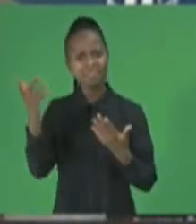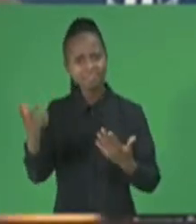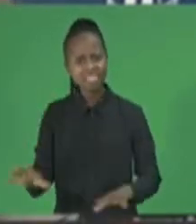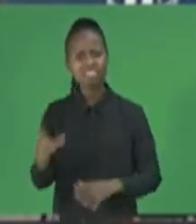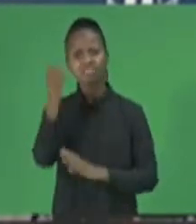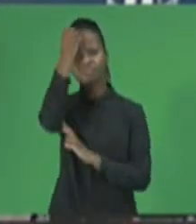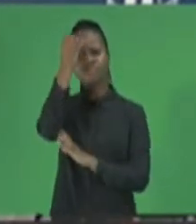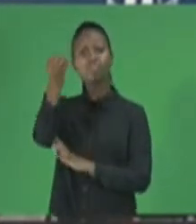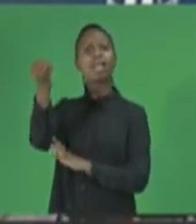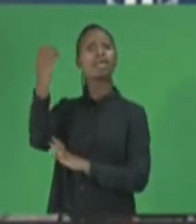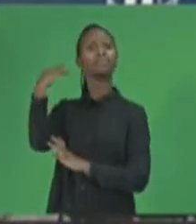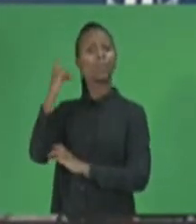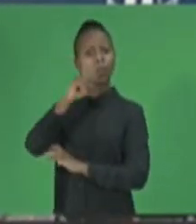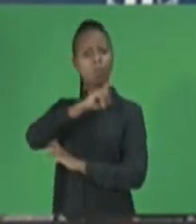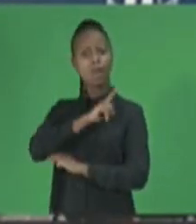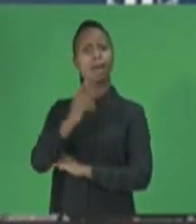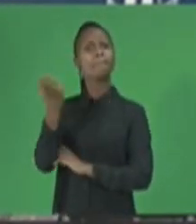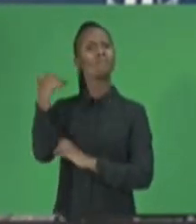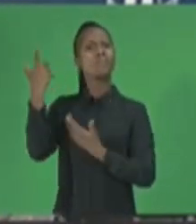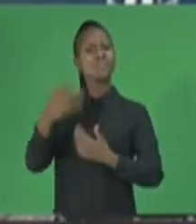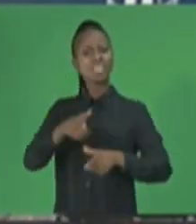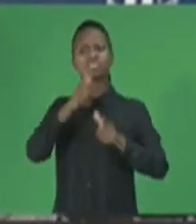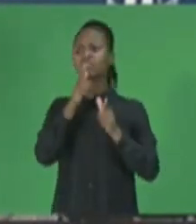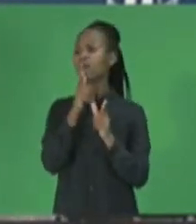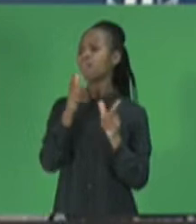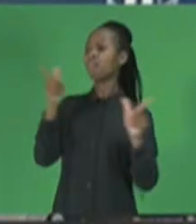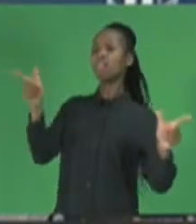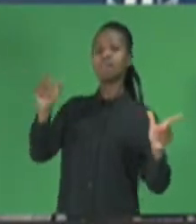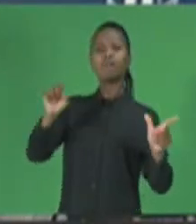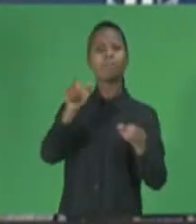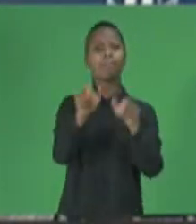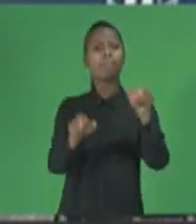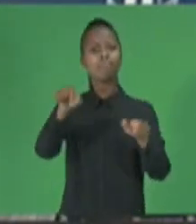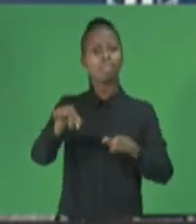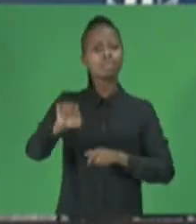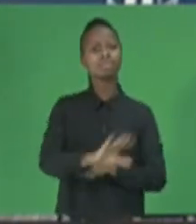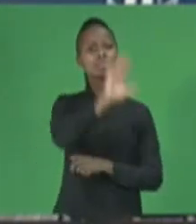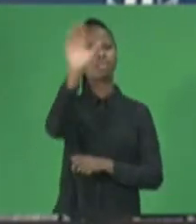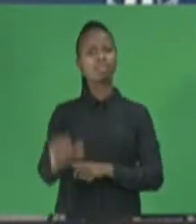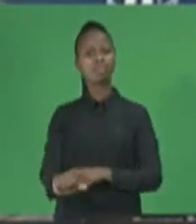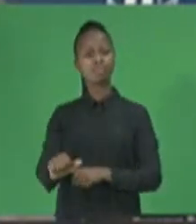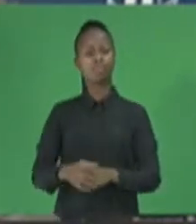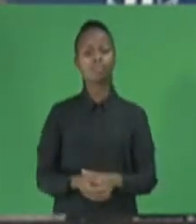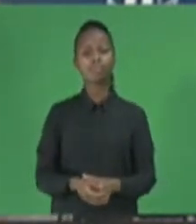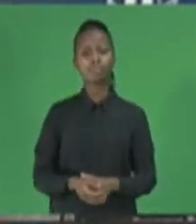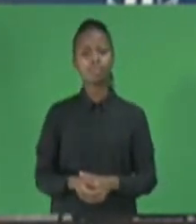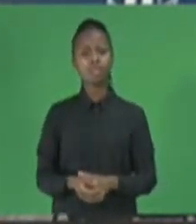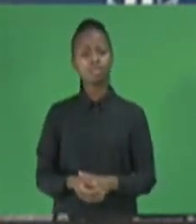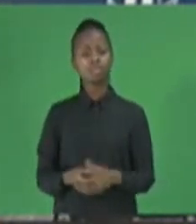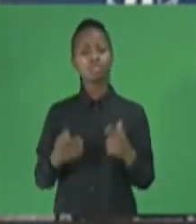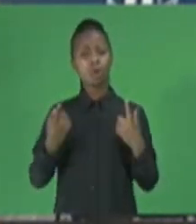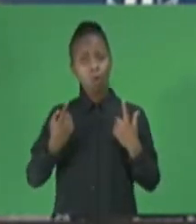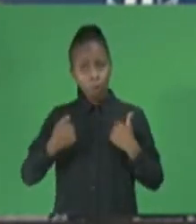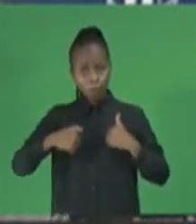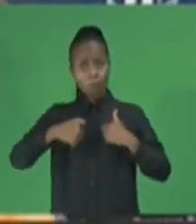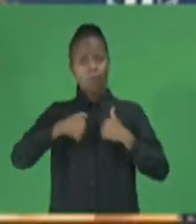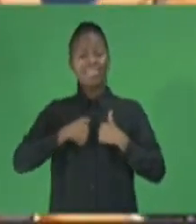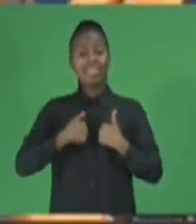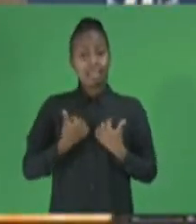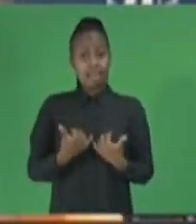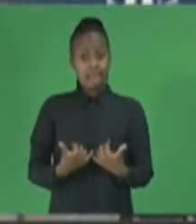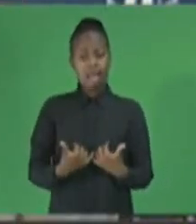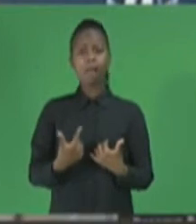Africans was going to be done. And all that I've been doing was to restate what